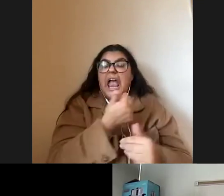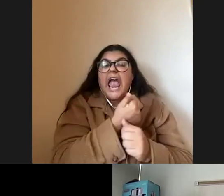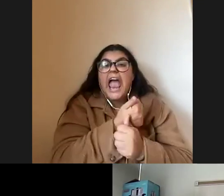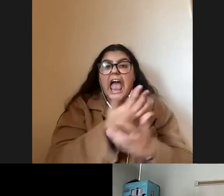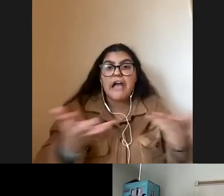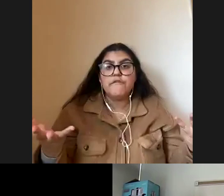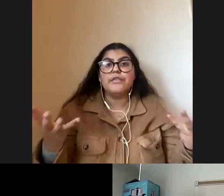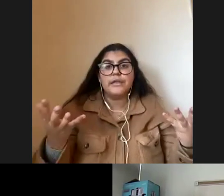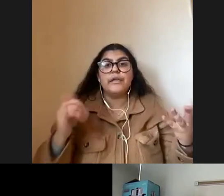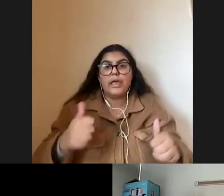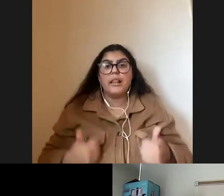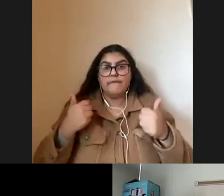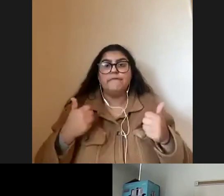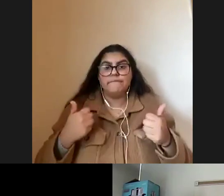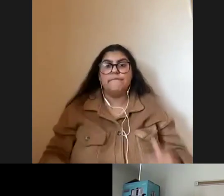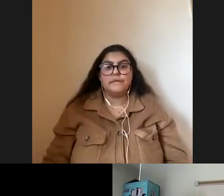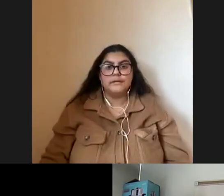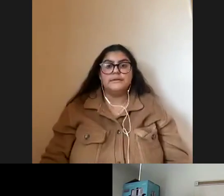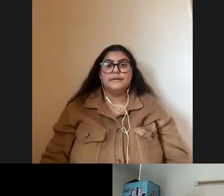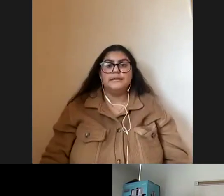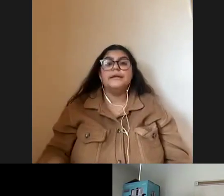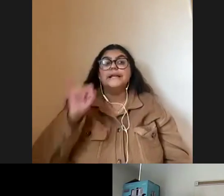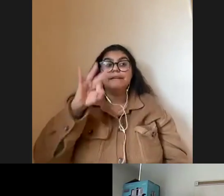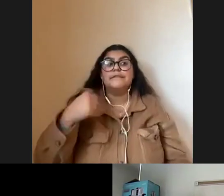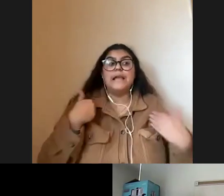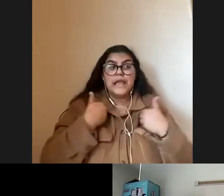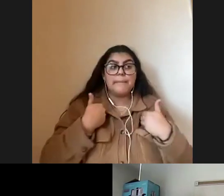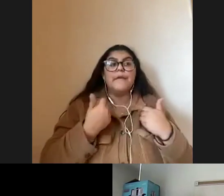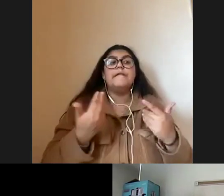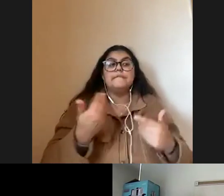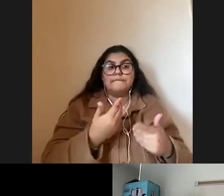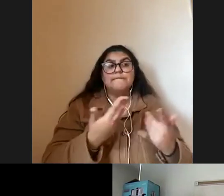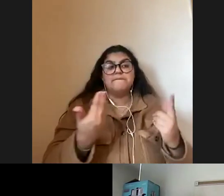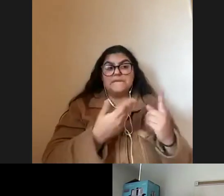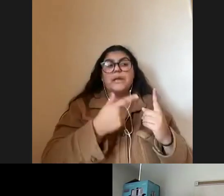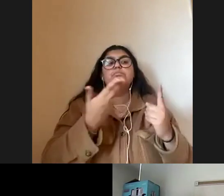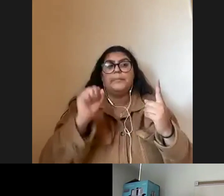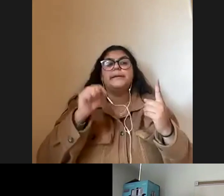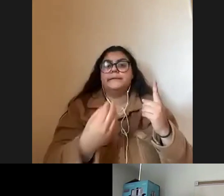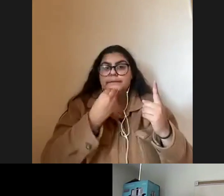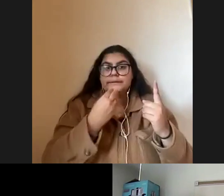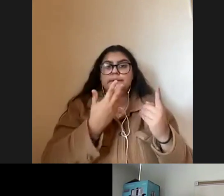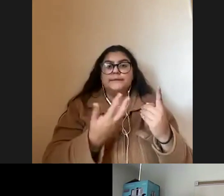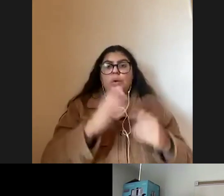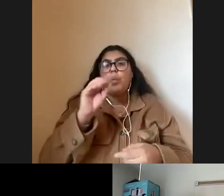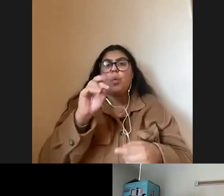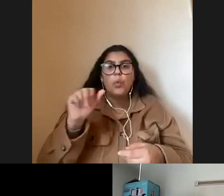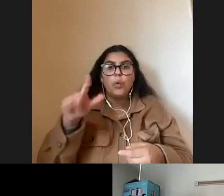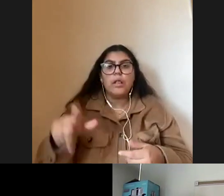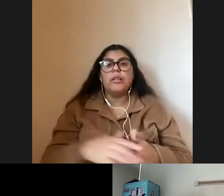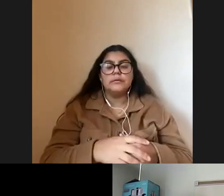lives. Yeah, if it's an animal, fish, there's a fish that probably eats it. Coral, yeah,